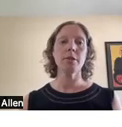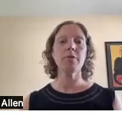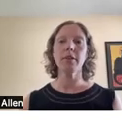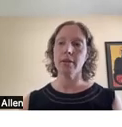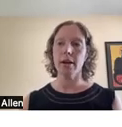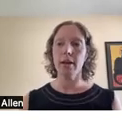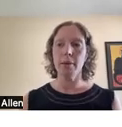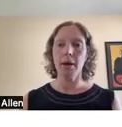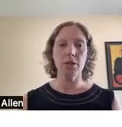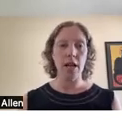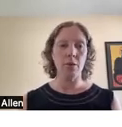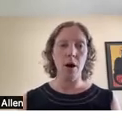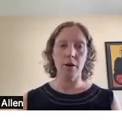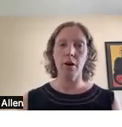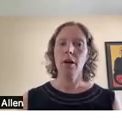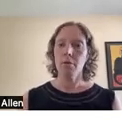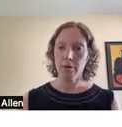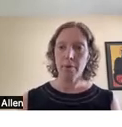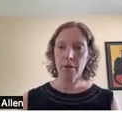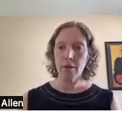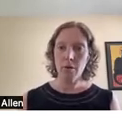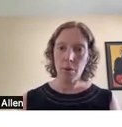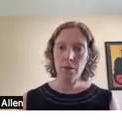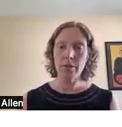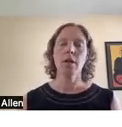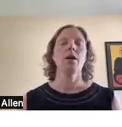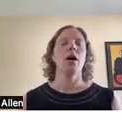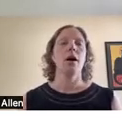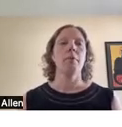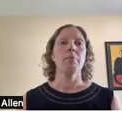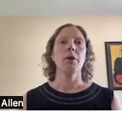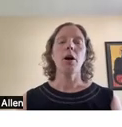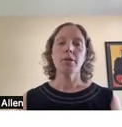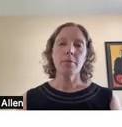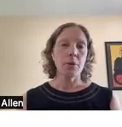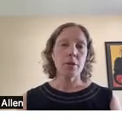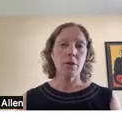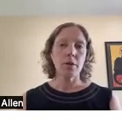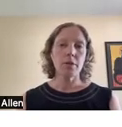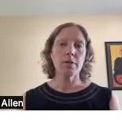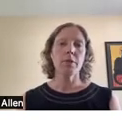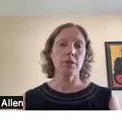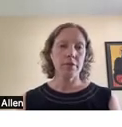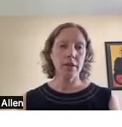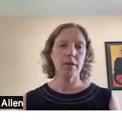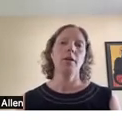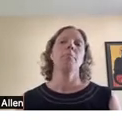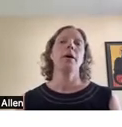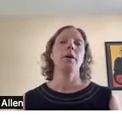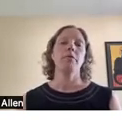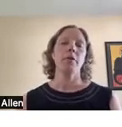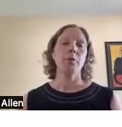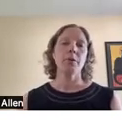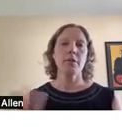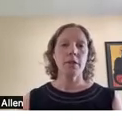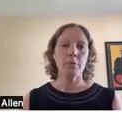we're specifically talking about shallow water reef building corals. There are deep ocean corals, which are different,